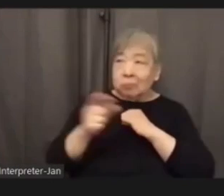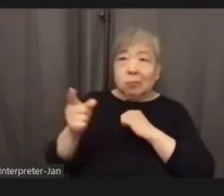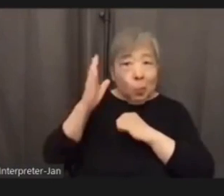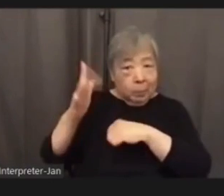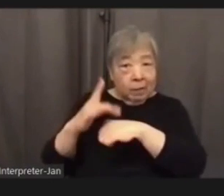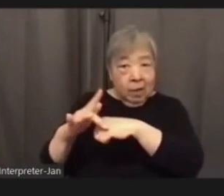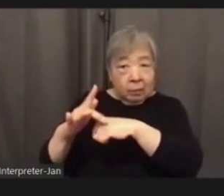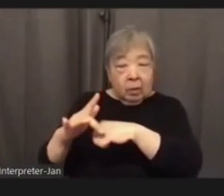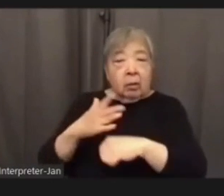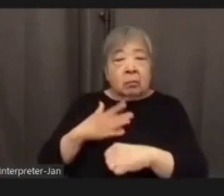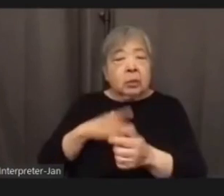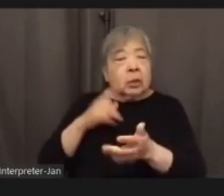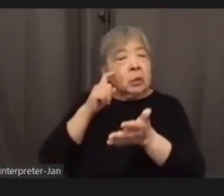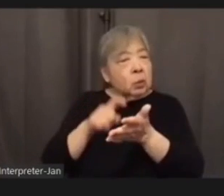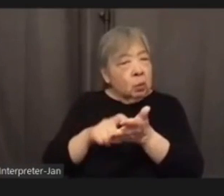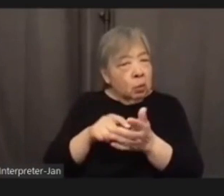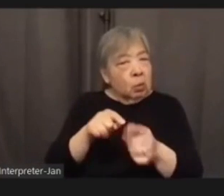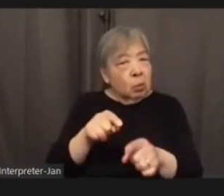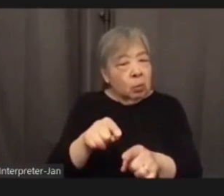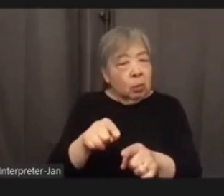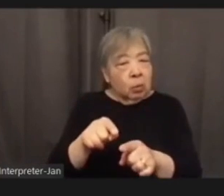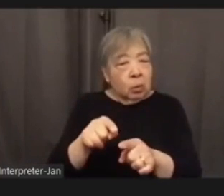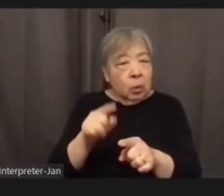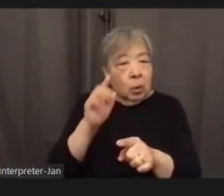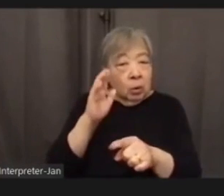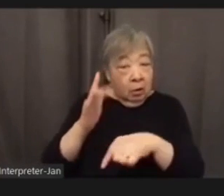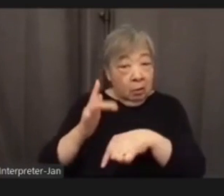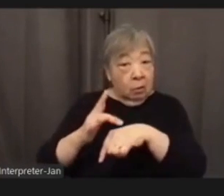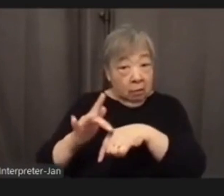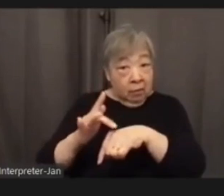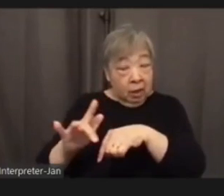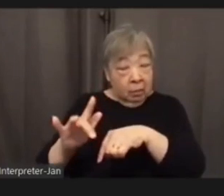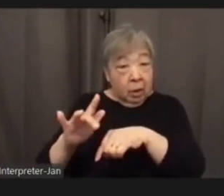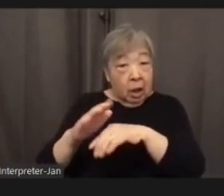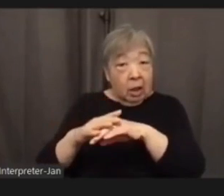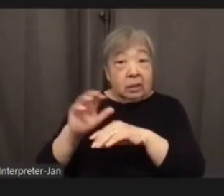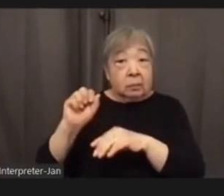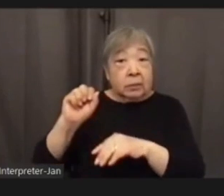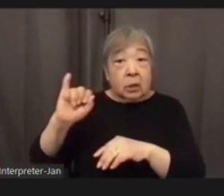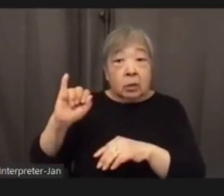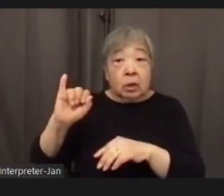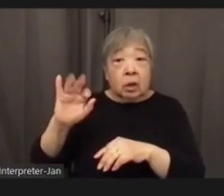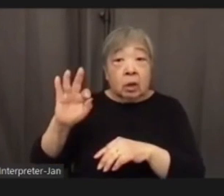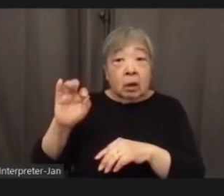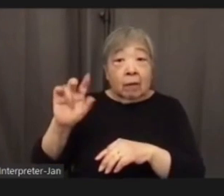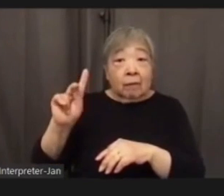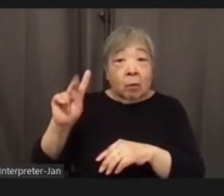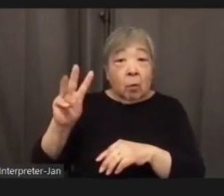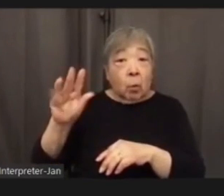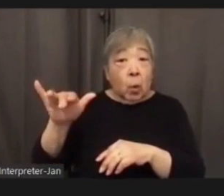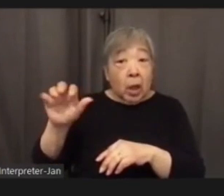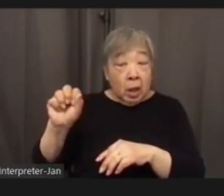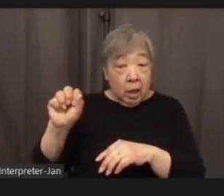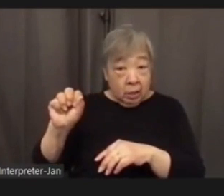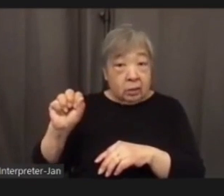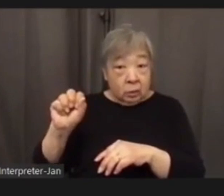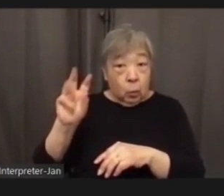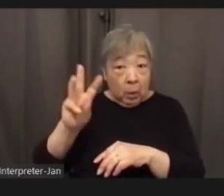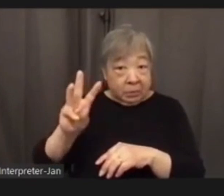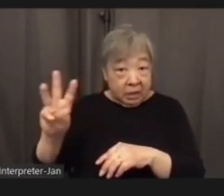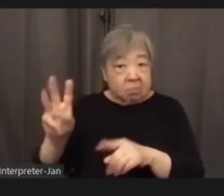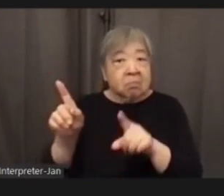available, please note that it will also be available on the Smithsonian Folkways website with closed captioning as